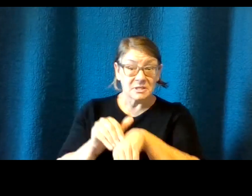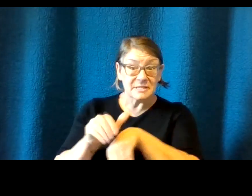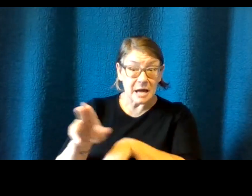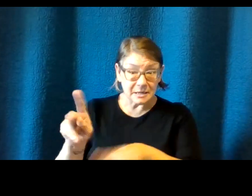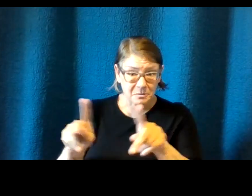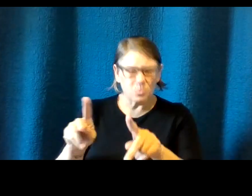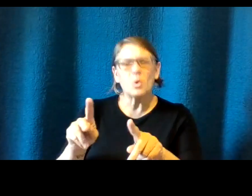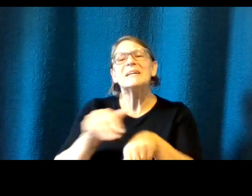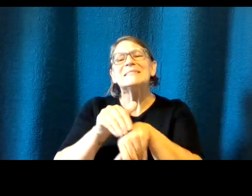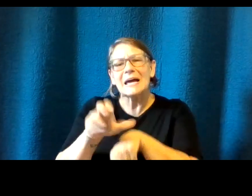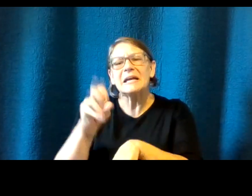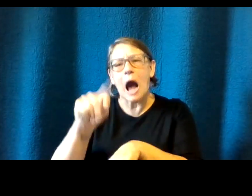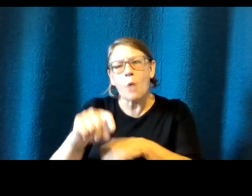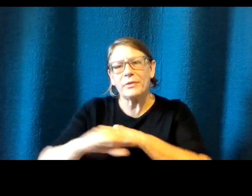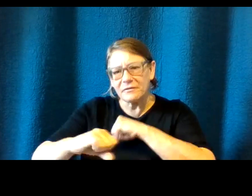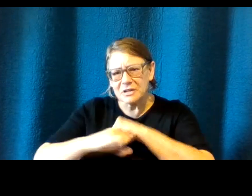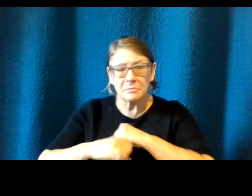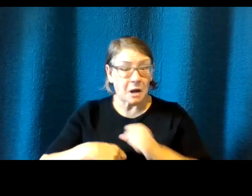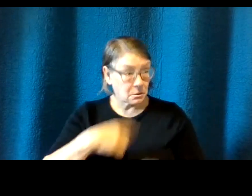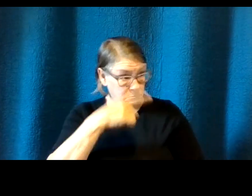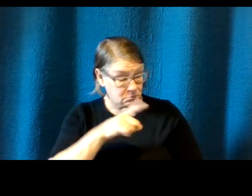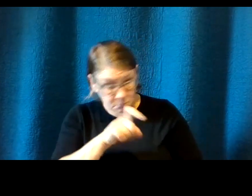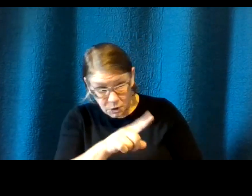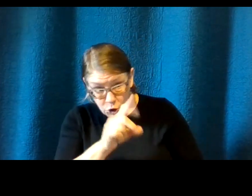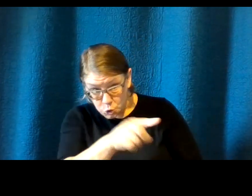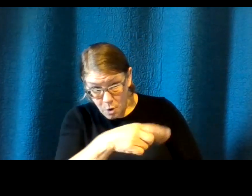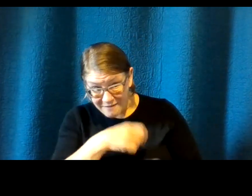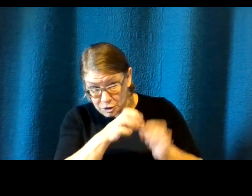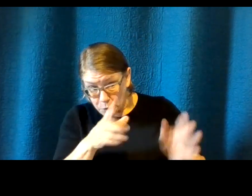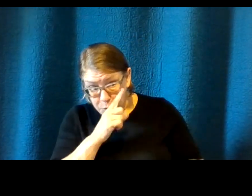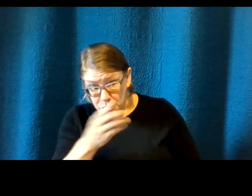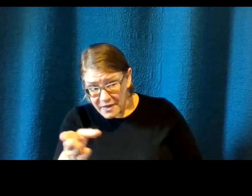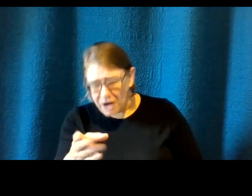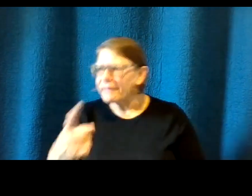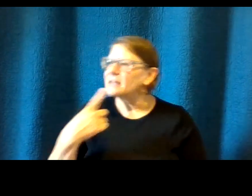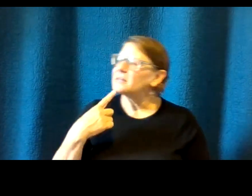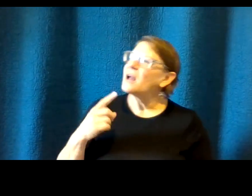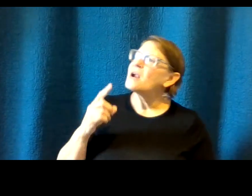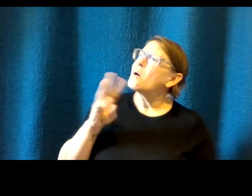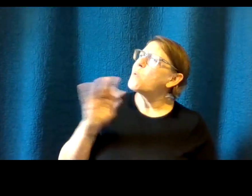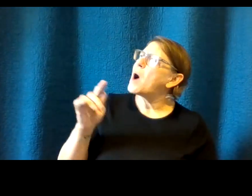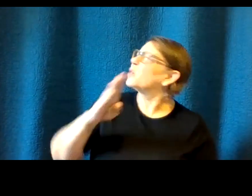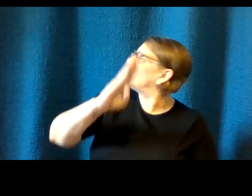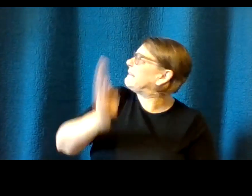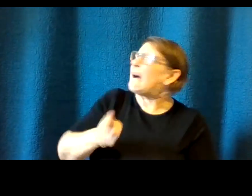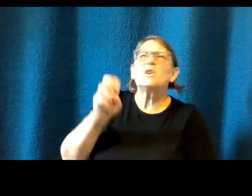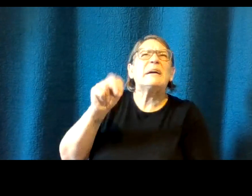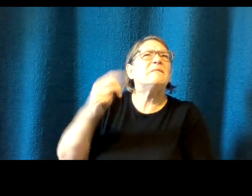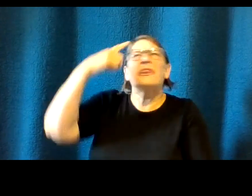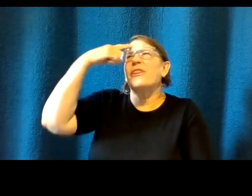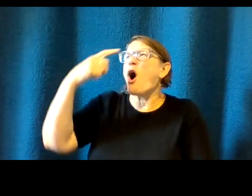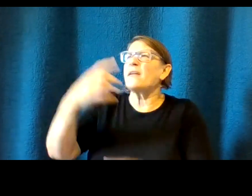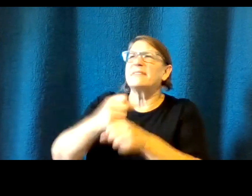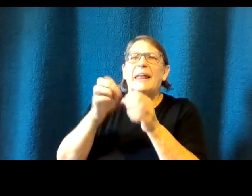I just asked the person, I said, oh, do you have interpreters there? And they're like, oh, she goes, we never even thought about that. So it